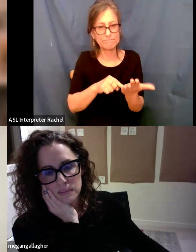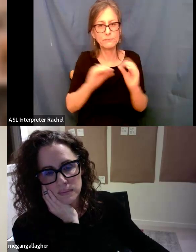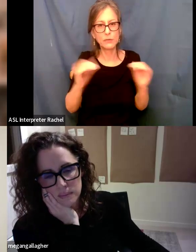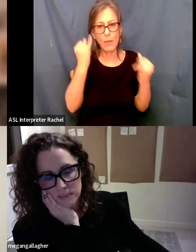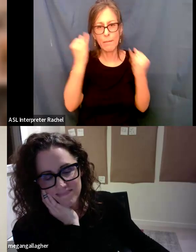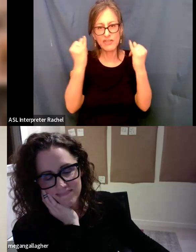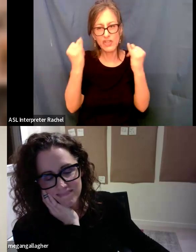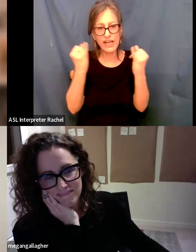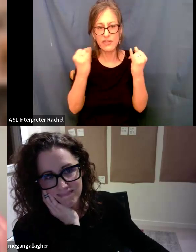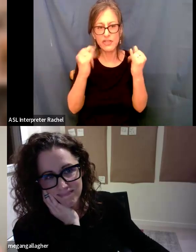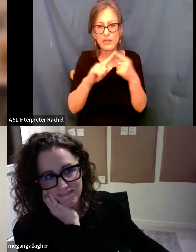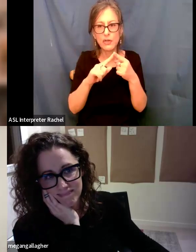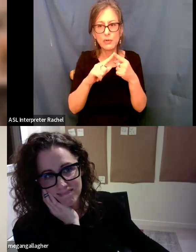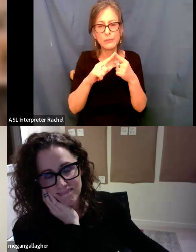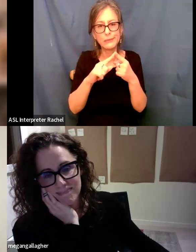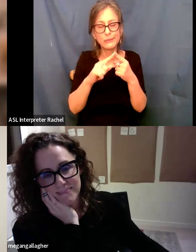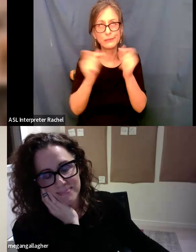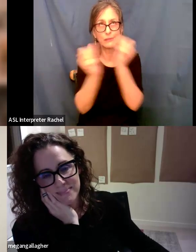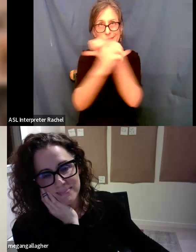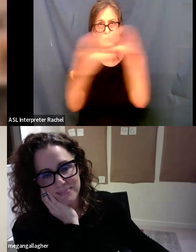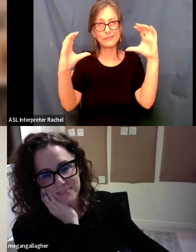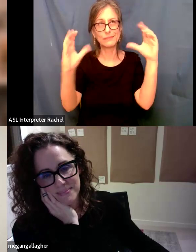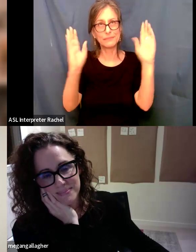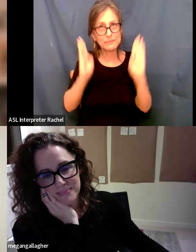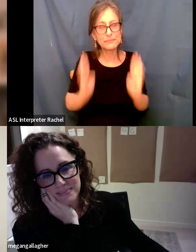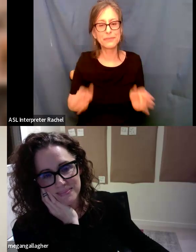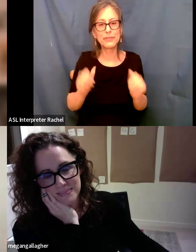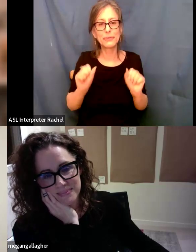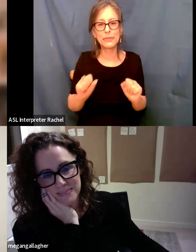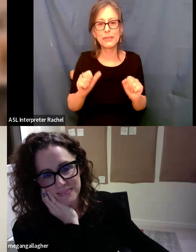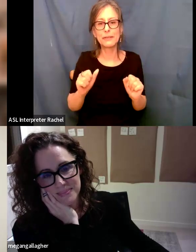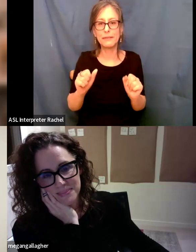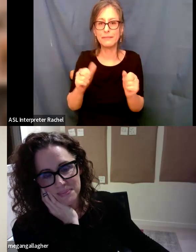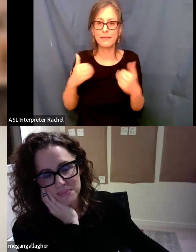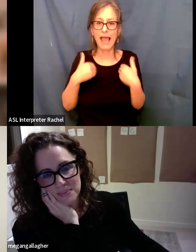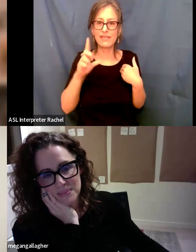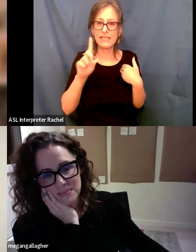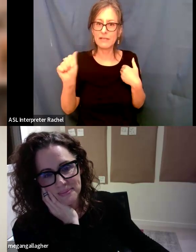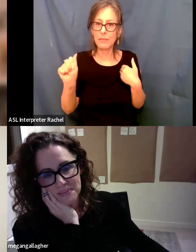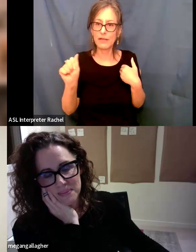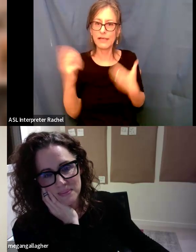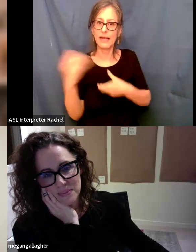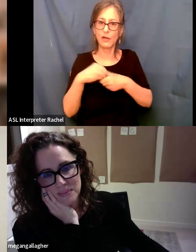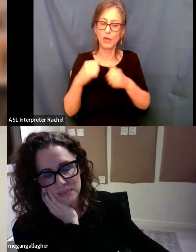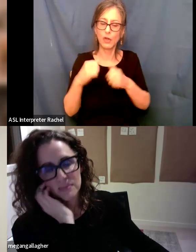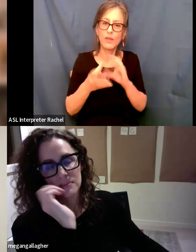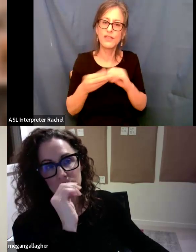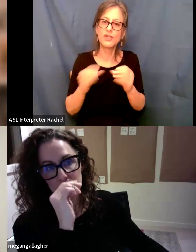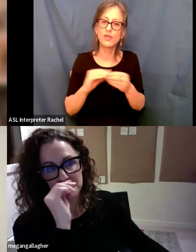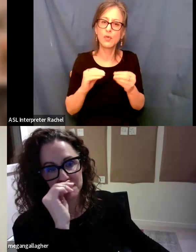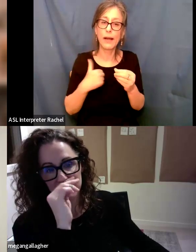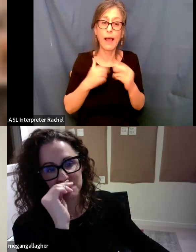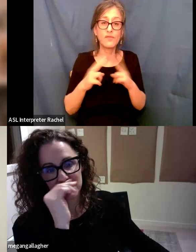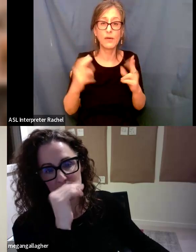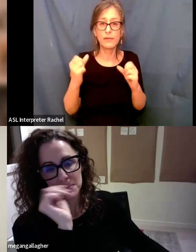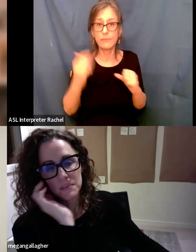imagination to envision him as someone who could be disabled and then also incorporate that into the story. And the thing that I'm just so aware of